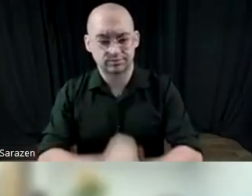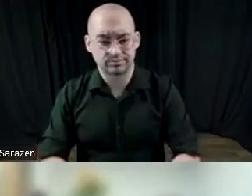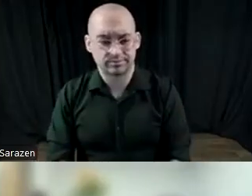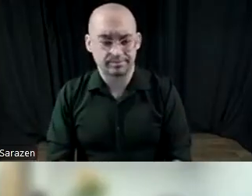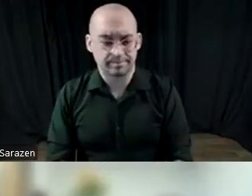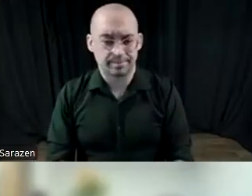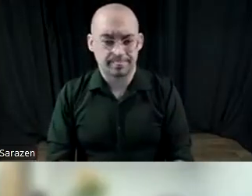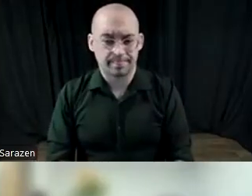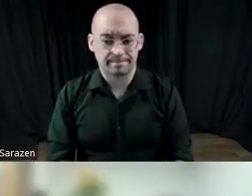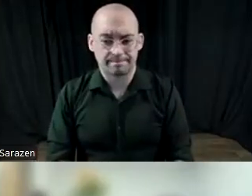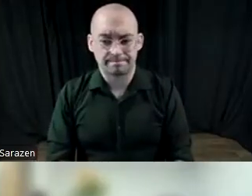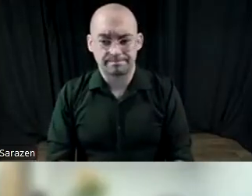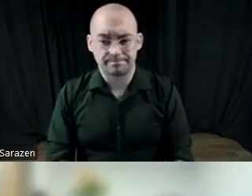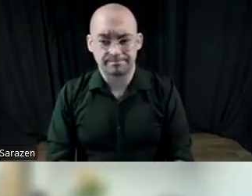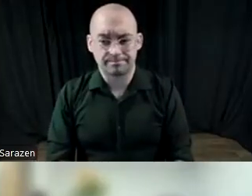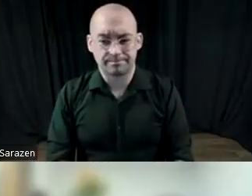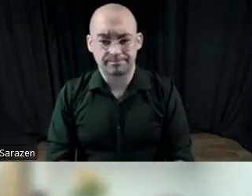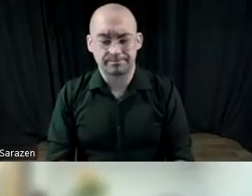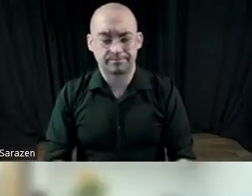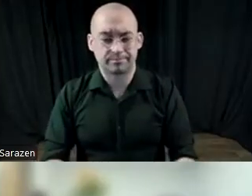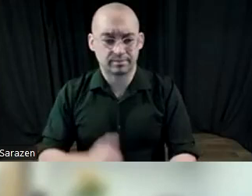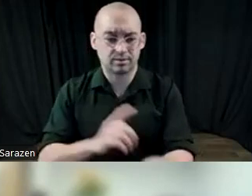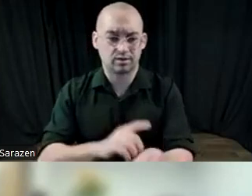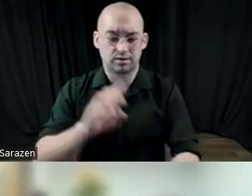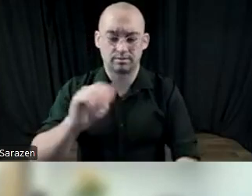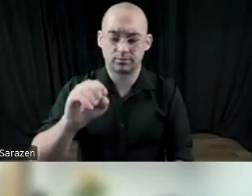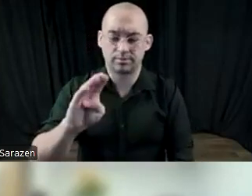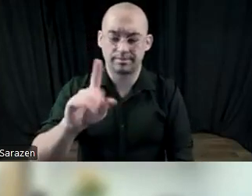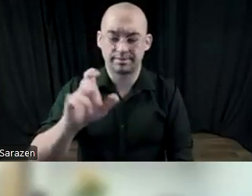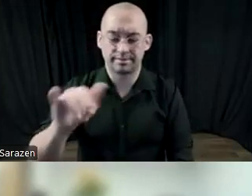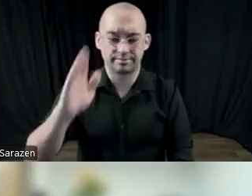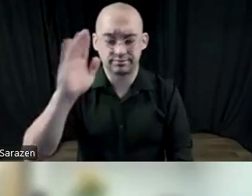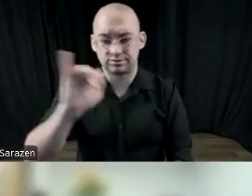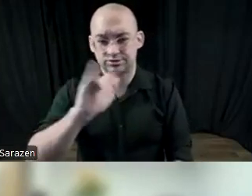Dr. Moley. Yeah, hi, Julie. Thank you for your comments.